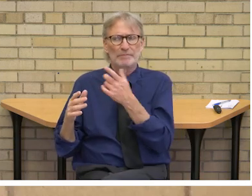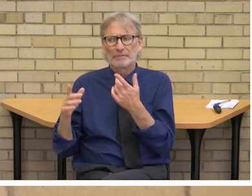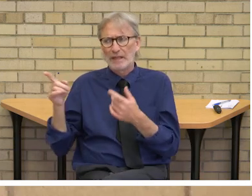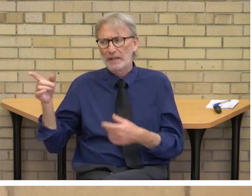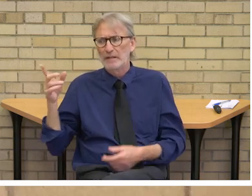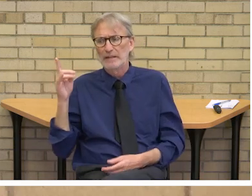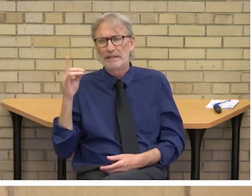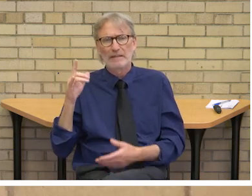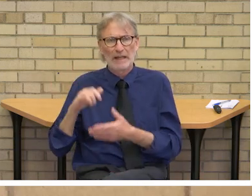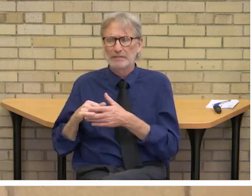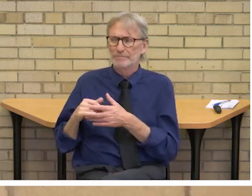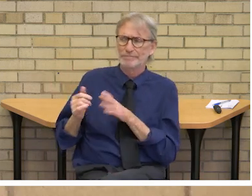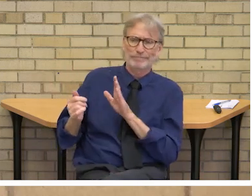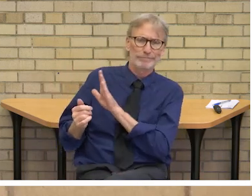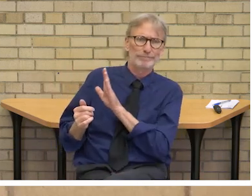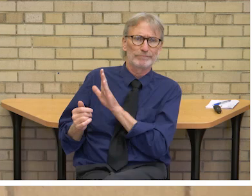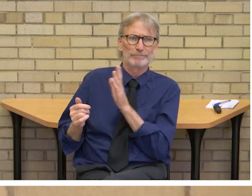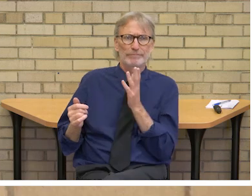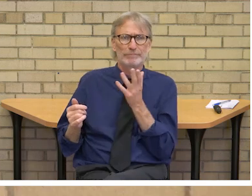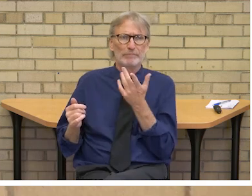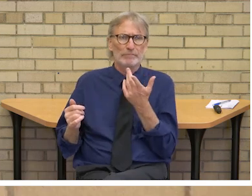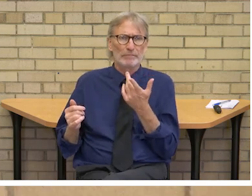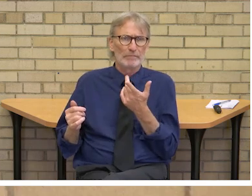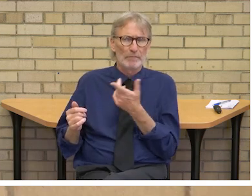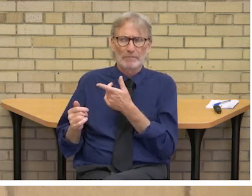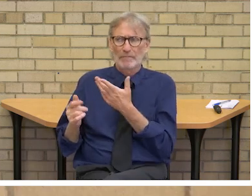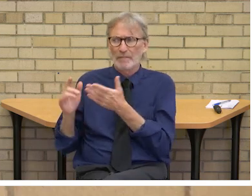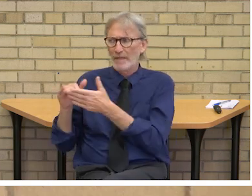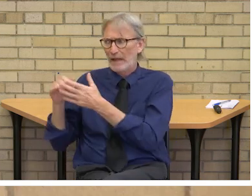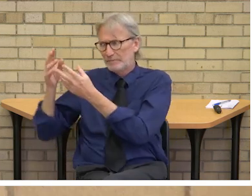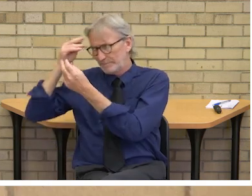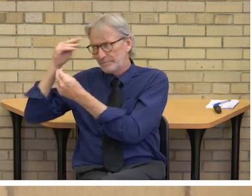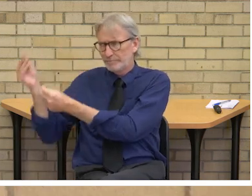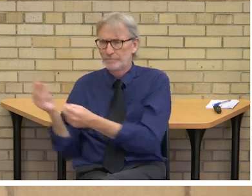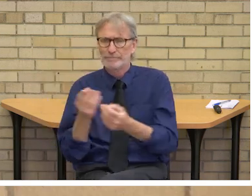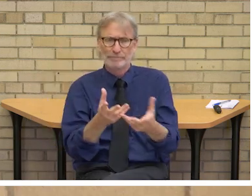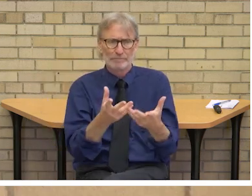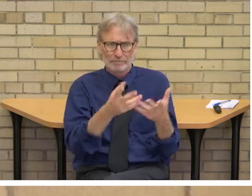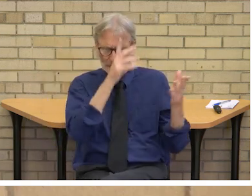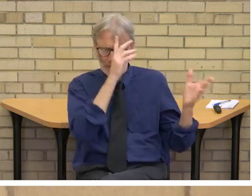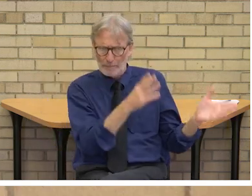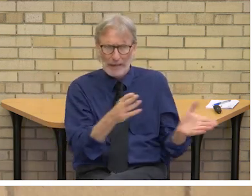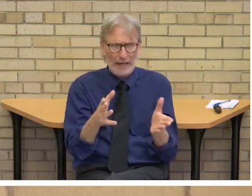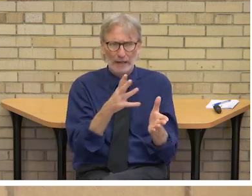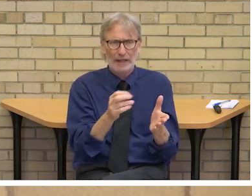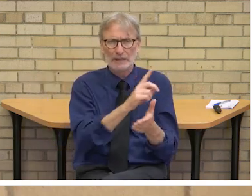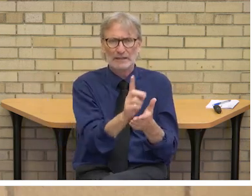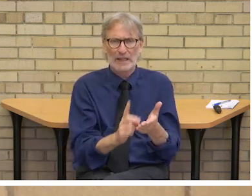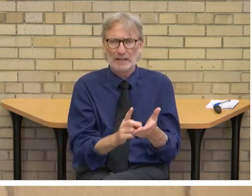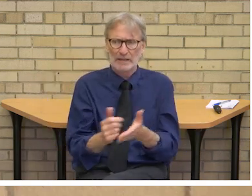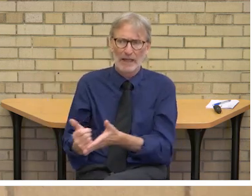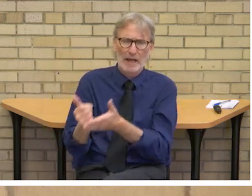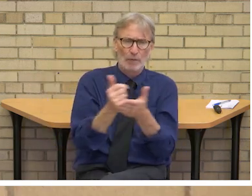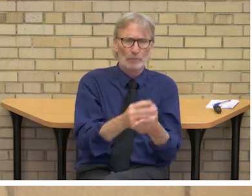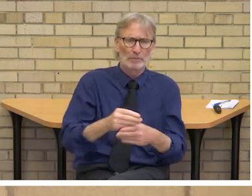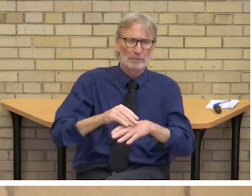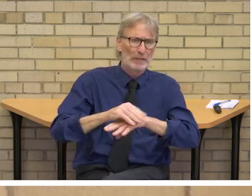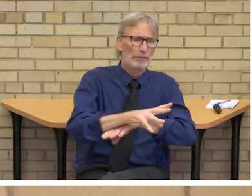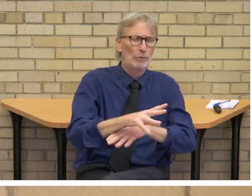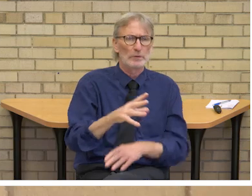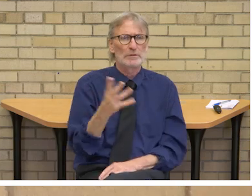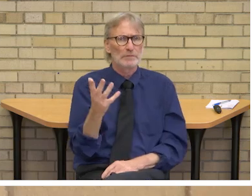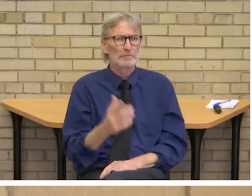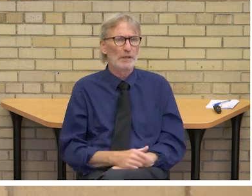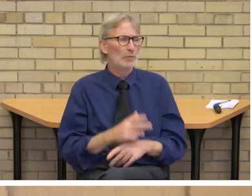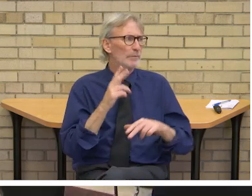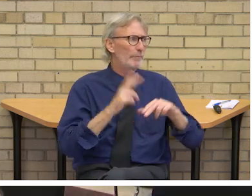that it informed the design process, it informed the planning process. Yeah, it was all